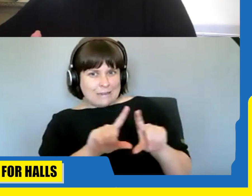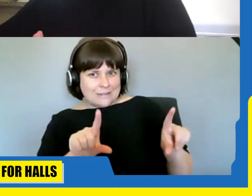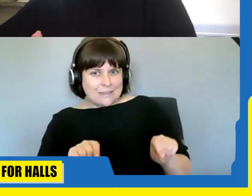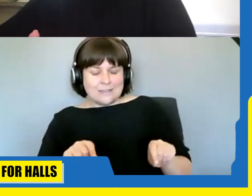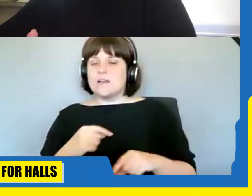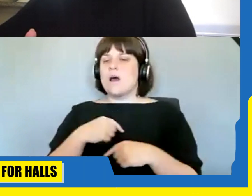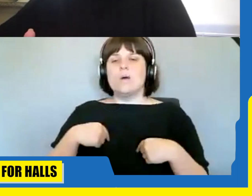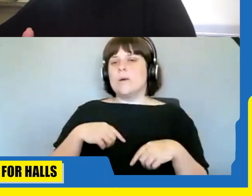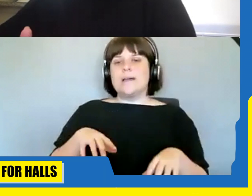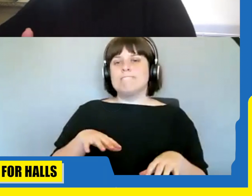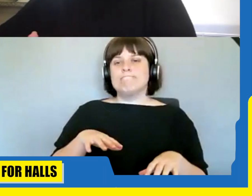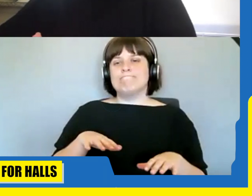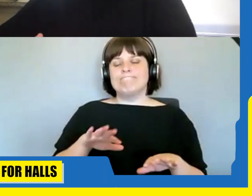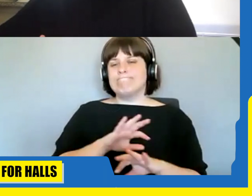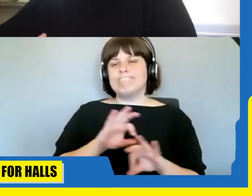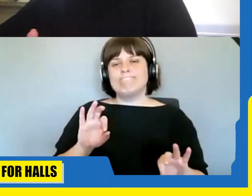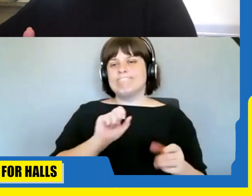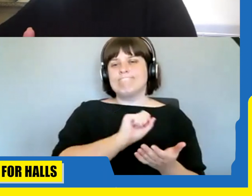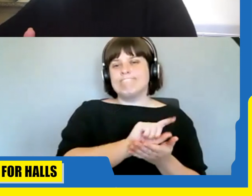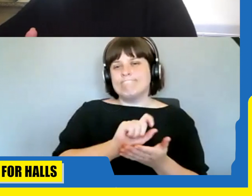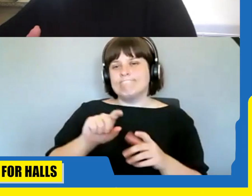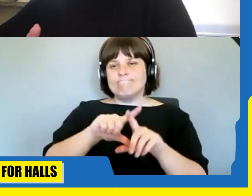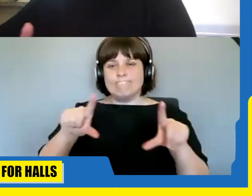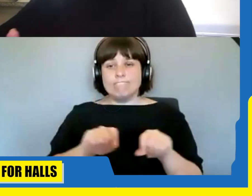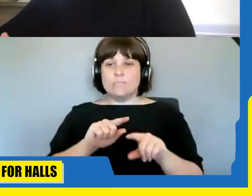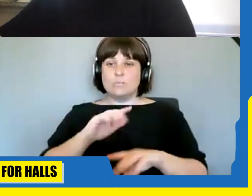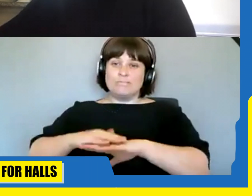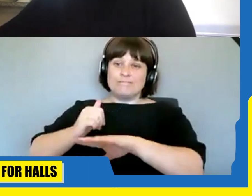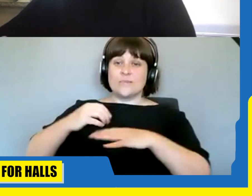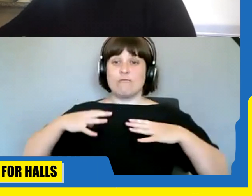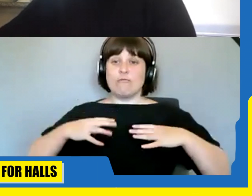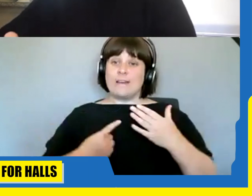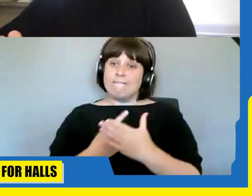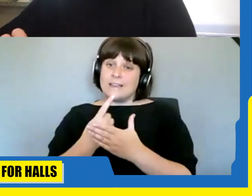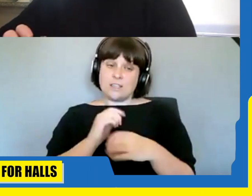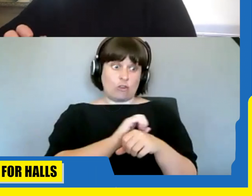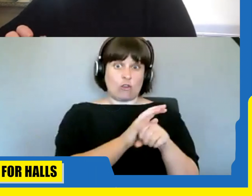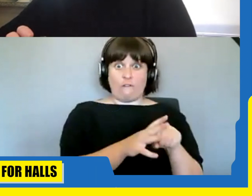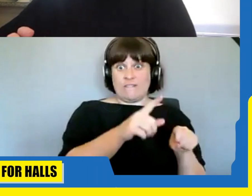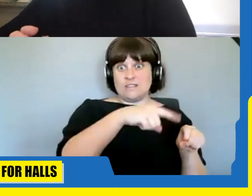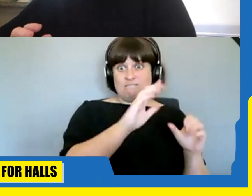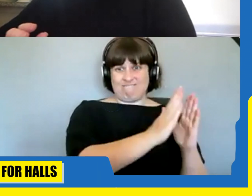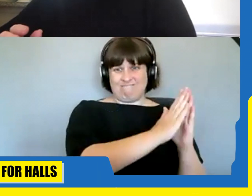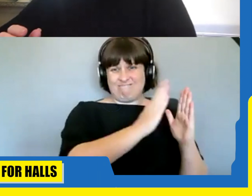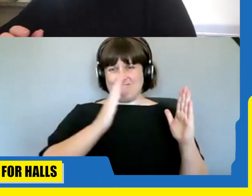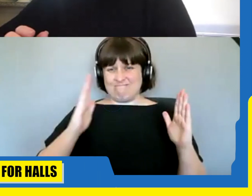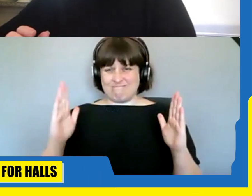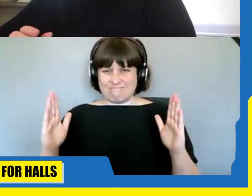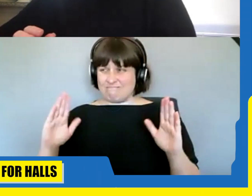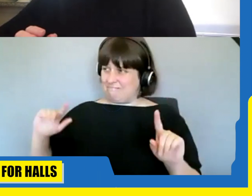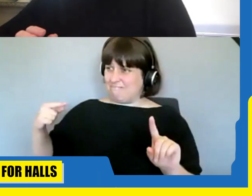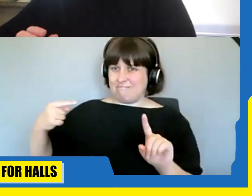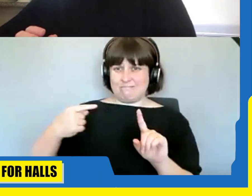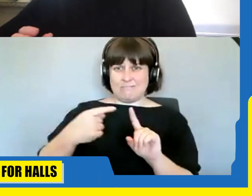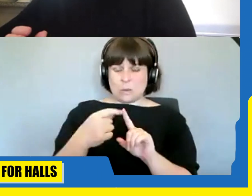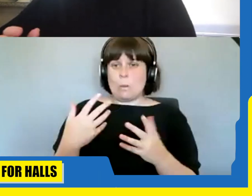se. We often do free events. In the COVID space, we've had to have to manage that, because